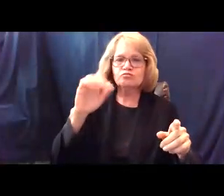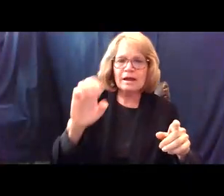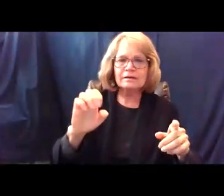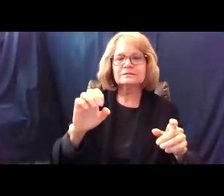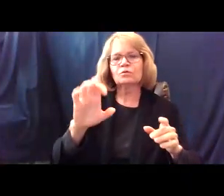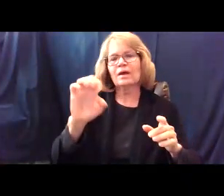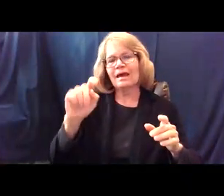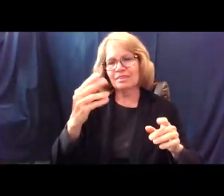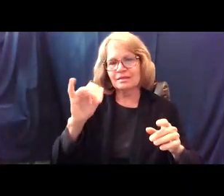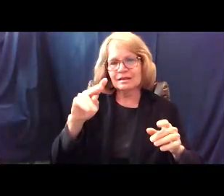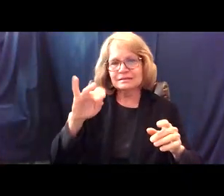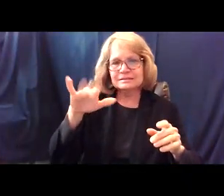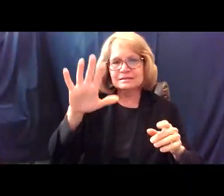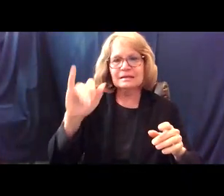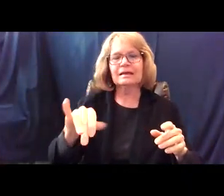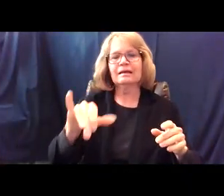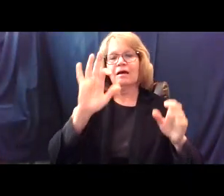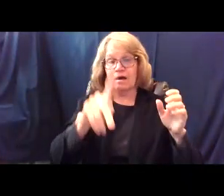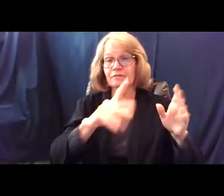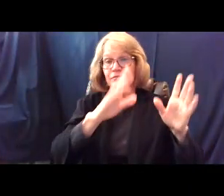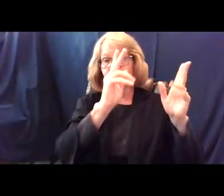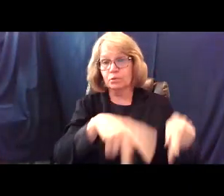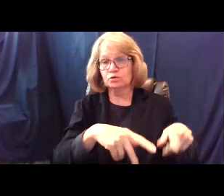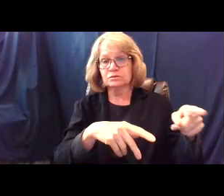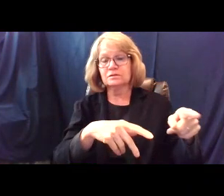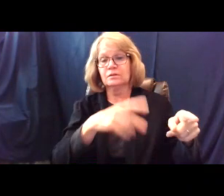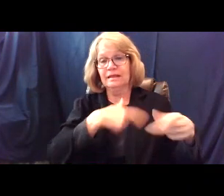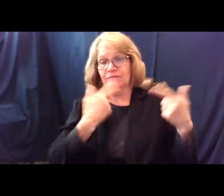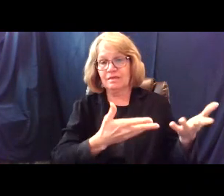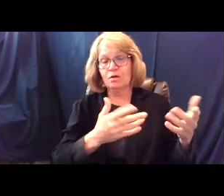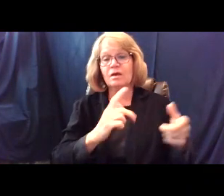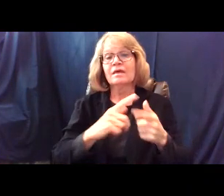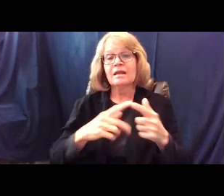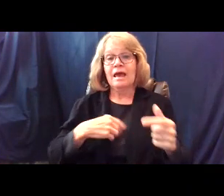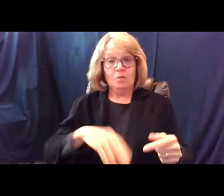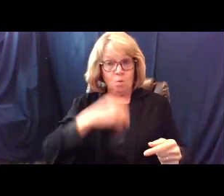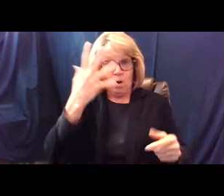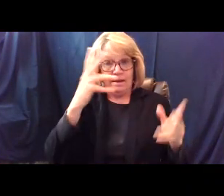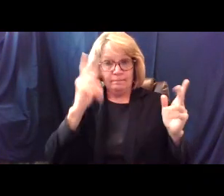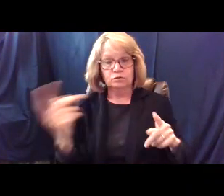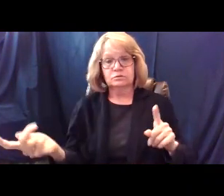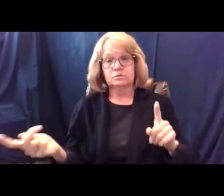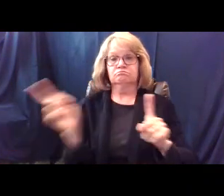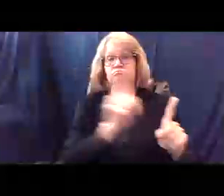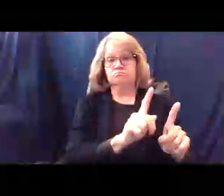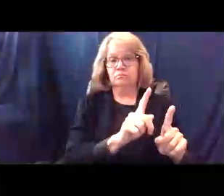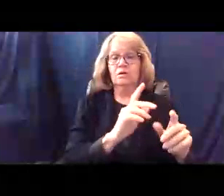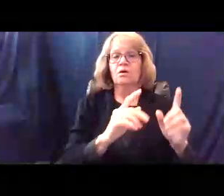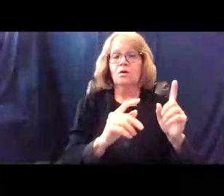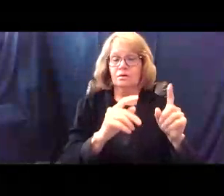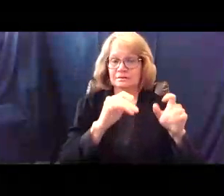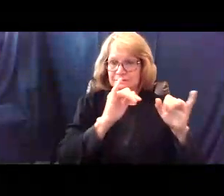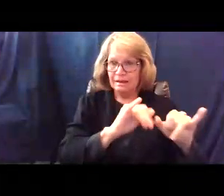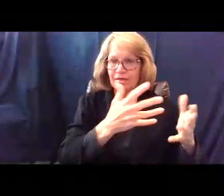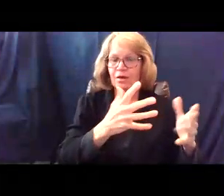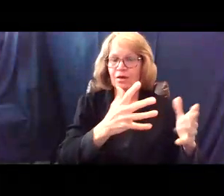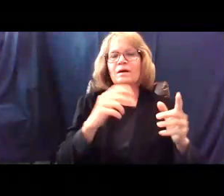there, and then have a white family member or friend or neighbor stand in for them when the appraiser came.